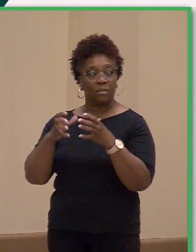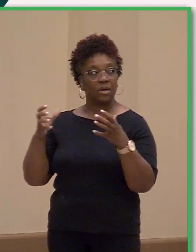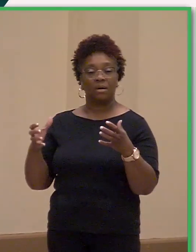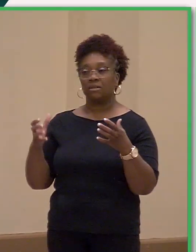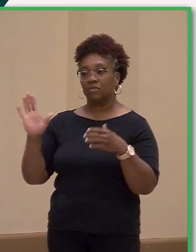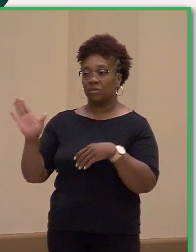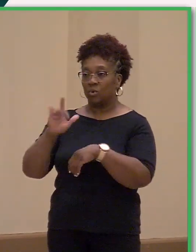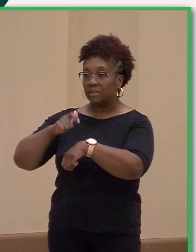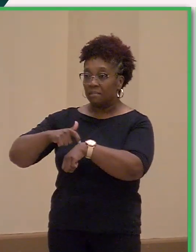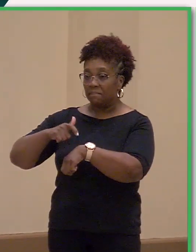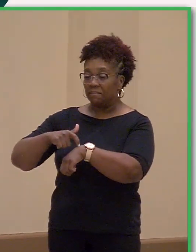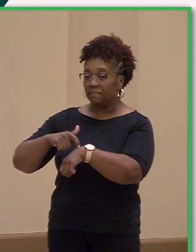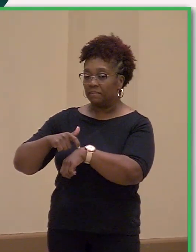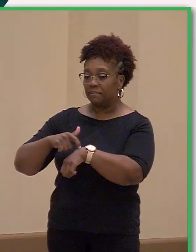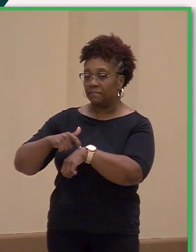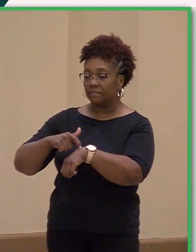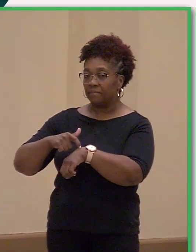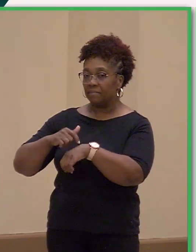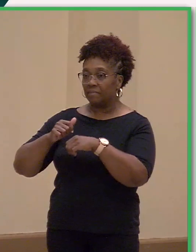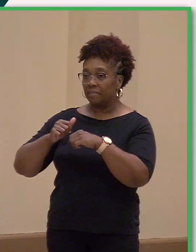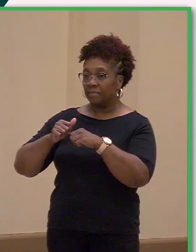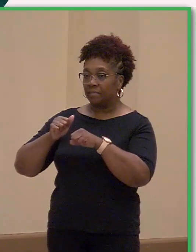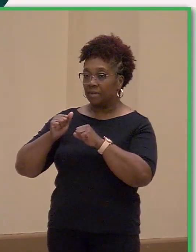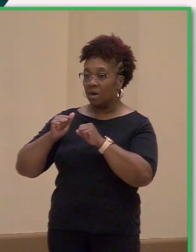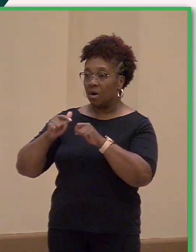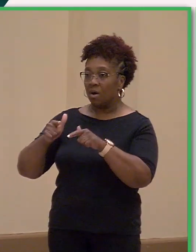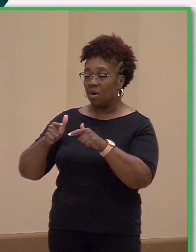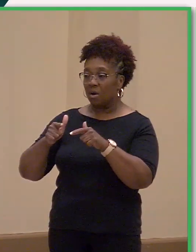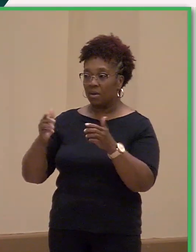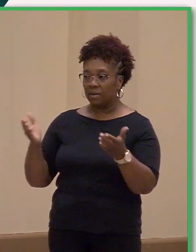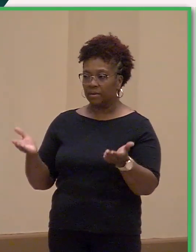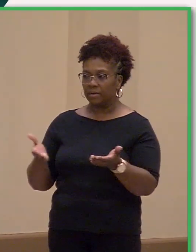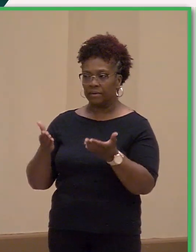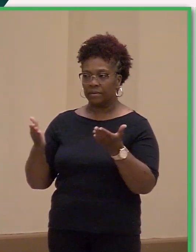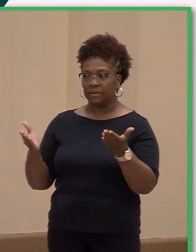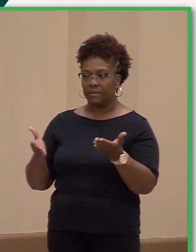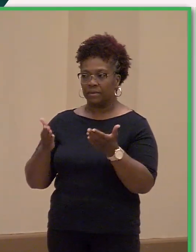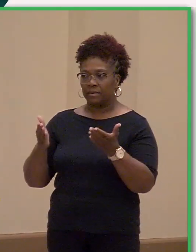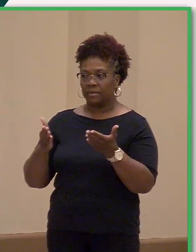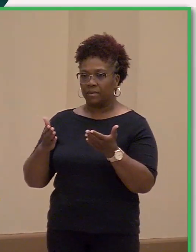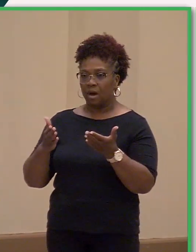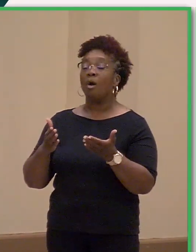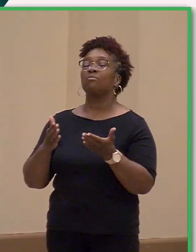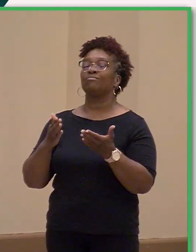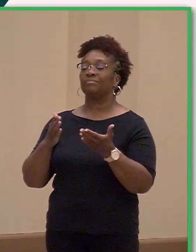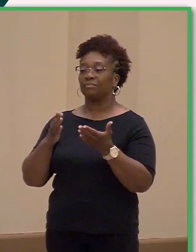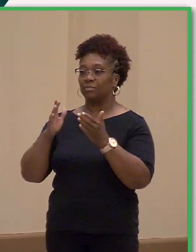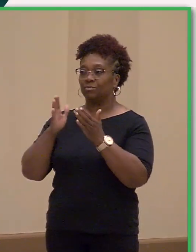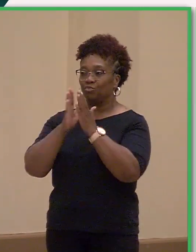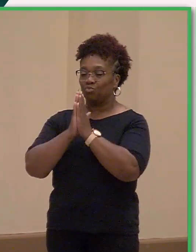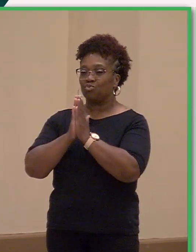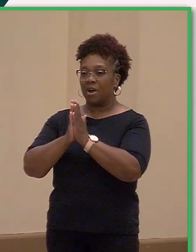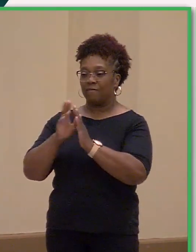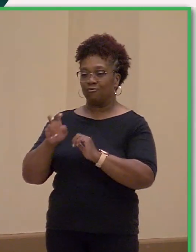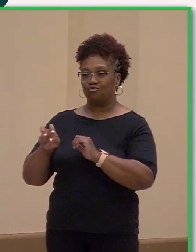for the time. And everybody in that room, you brave the weather. Traveling mercies, traveling